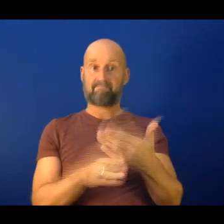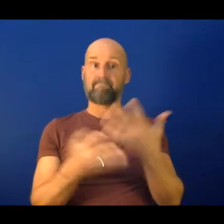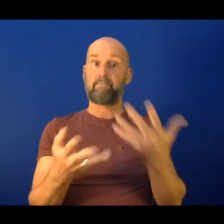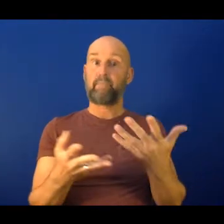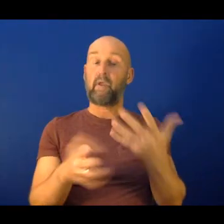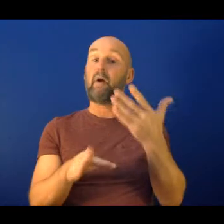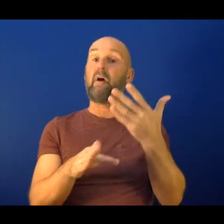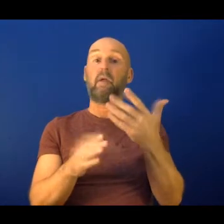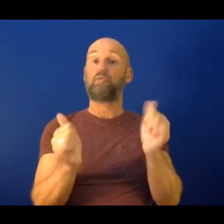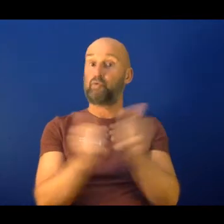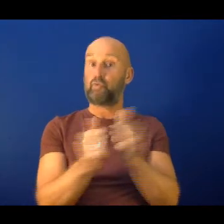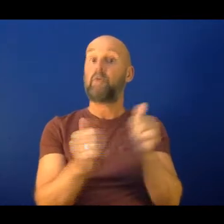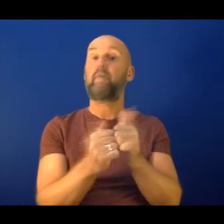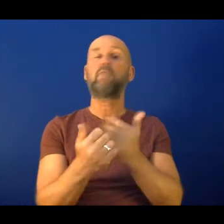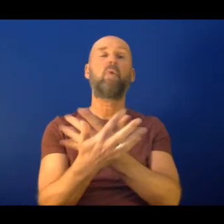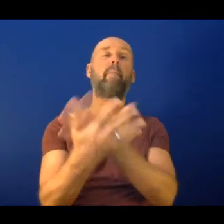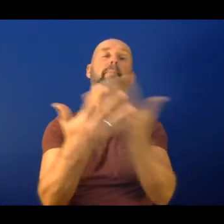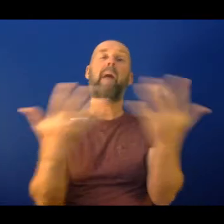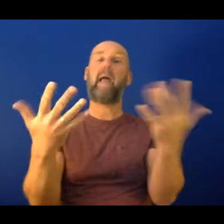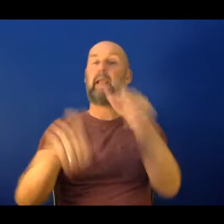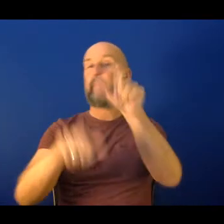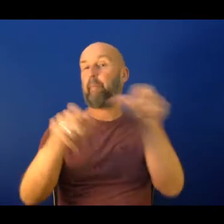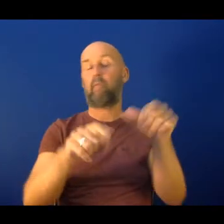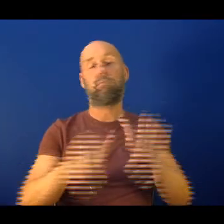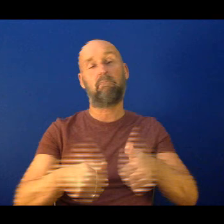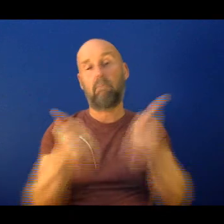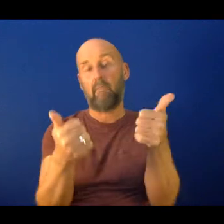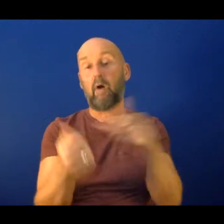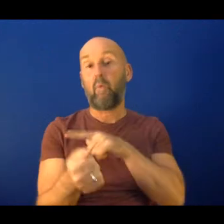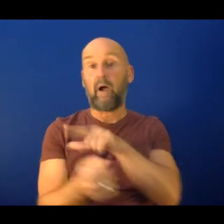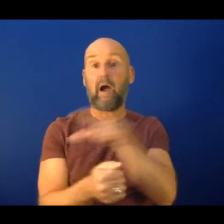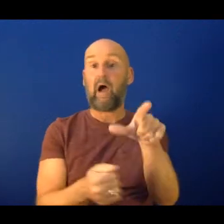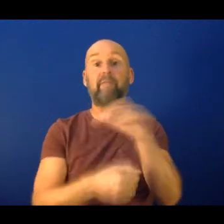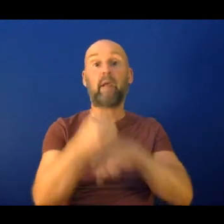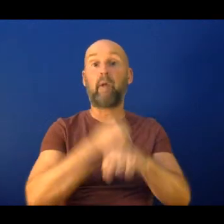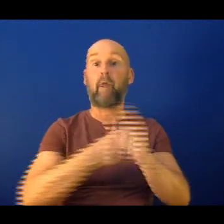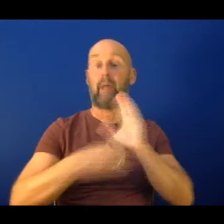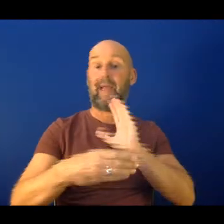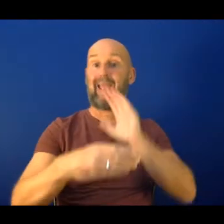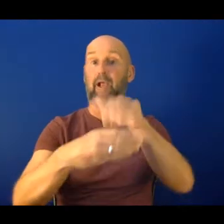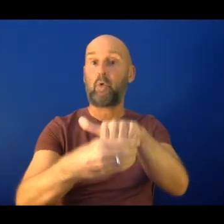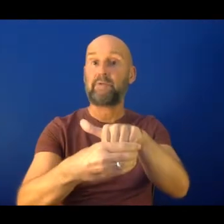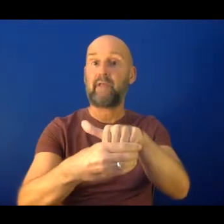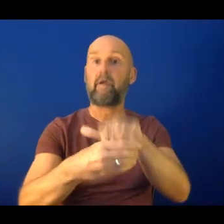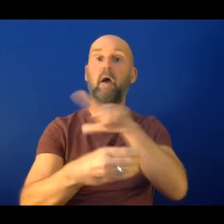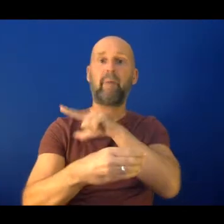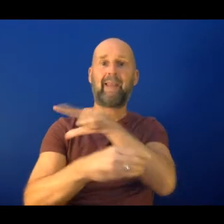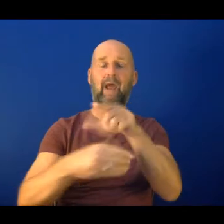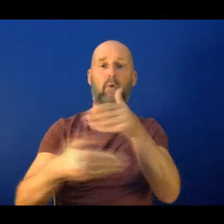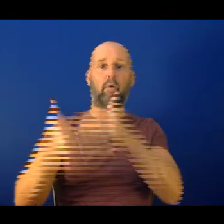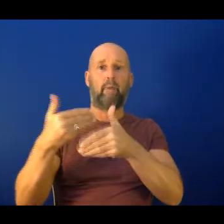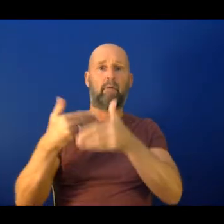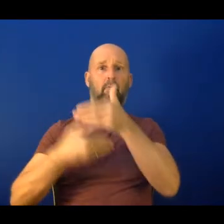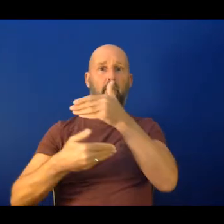it's worked for so many people in so many ways, hasn't it? It's like, I think it's made it more inclusive, but now it's been rolled back a bit. It's